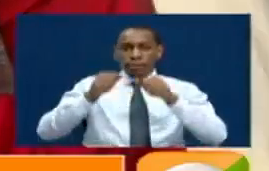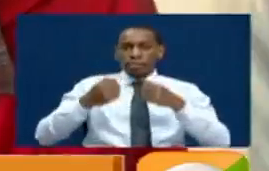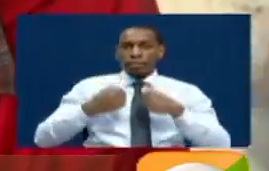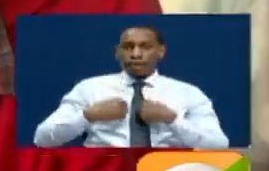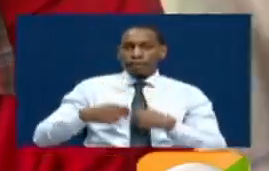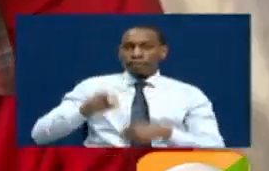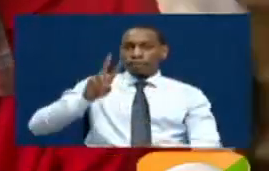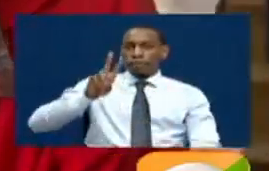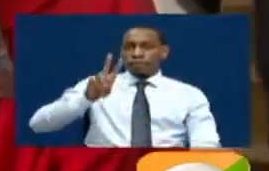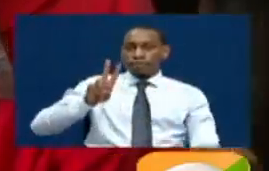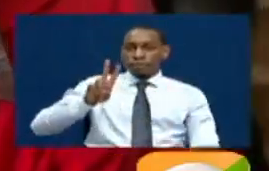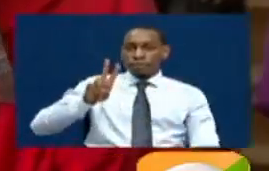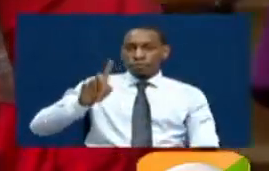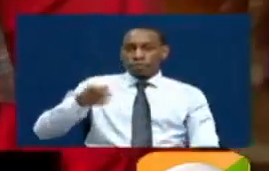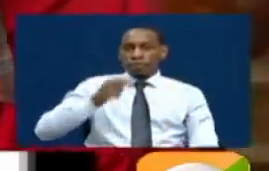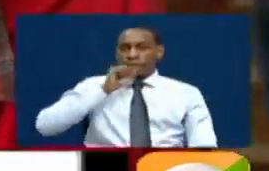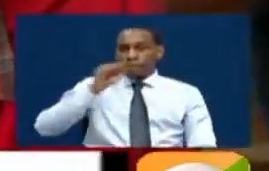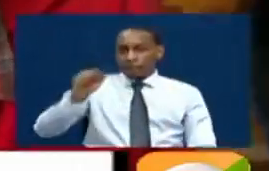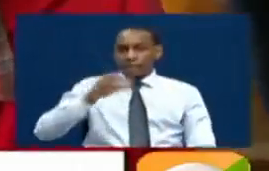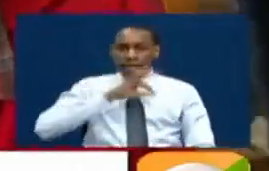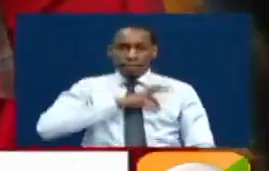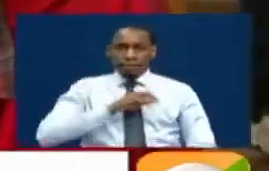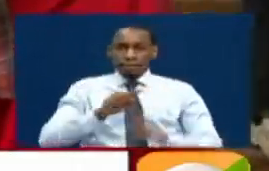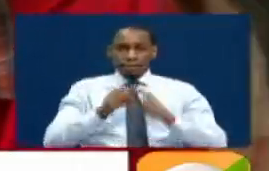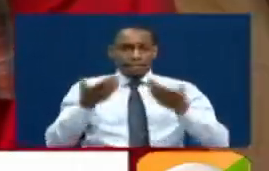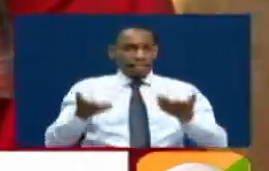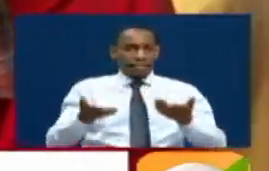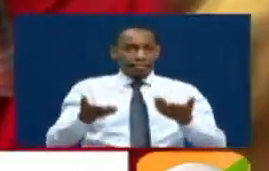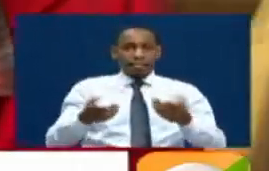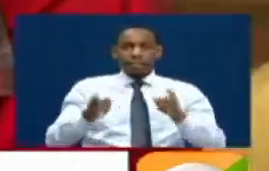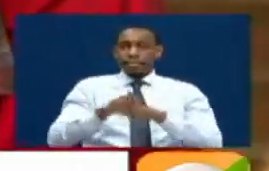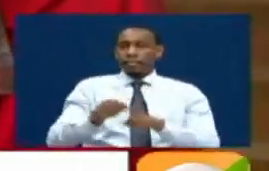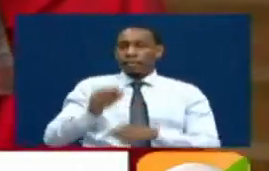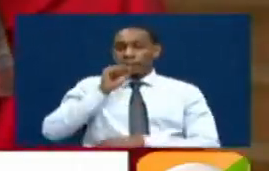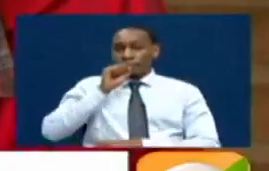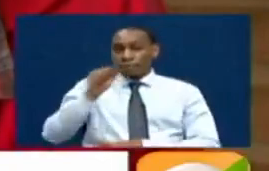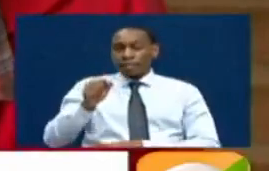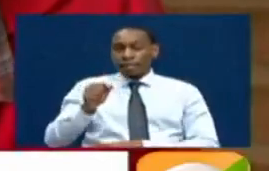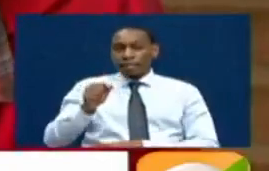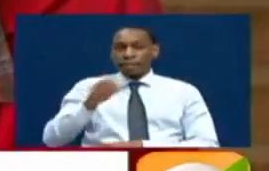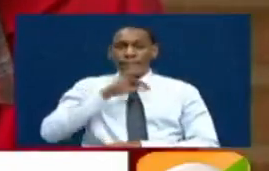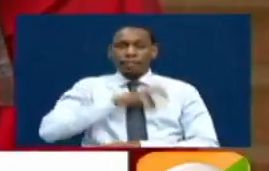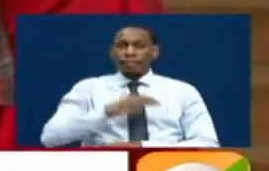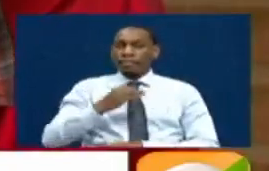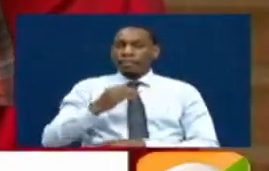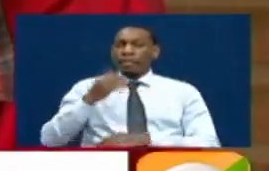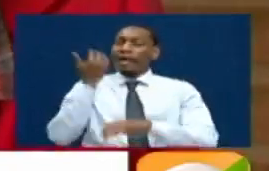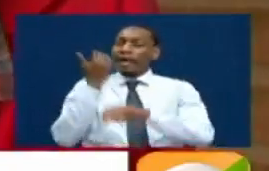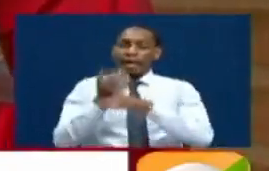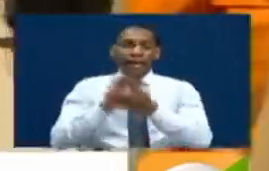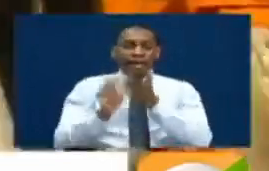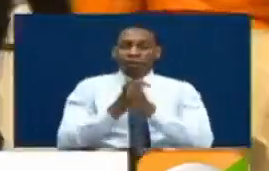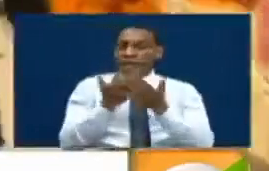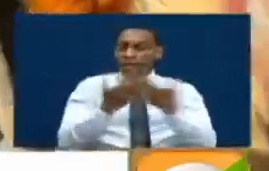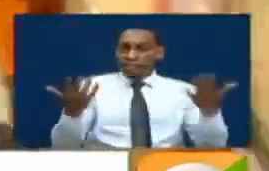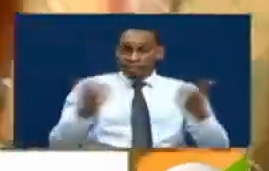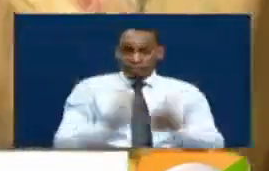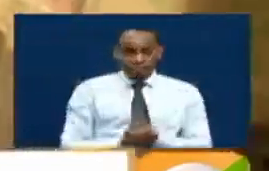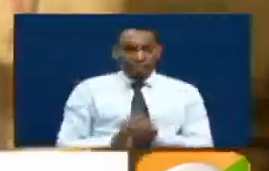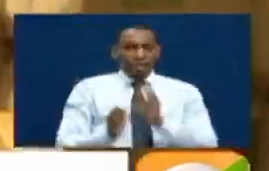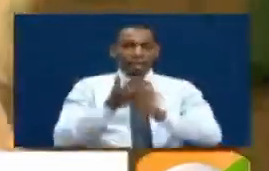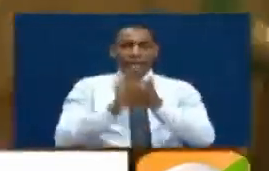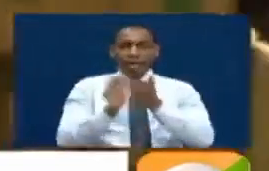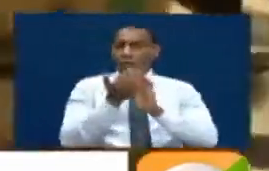above, 2500. Lakini saa hii hadi kupata punch ni ngumu bana. Juu mzigo hakuna. The lack of goods